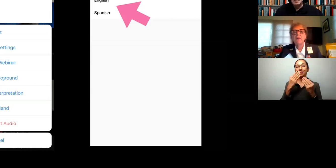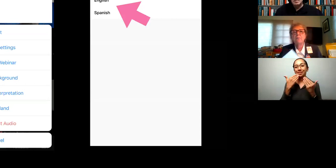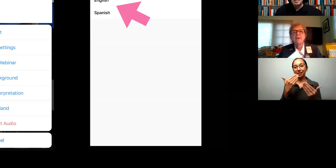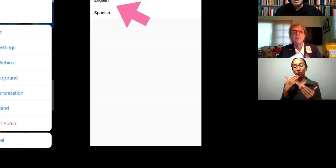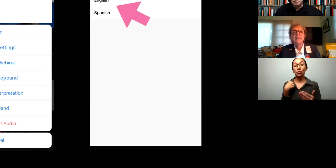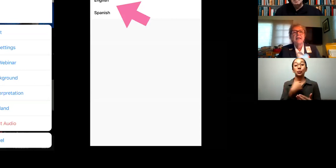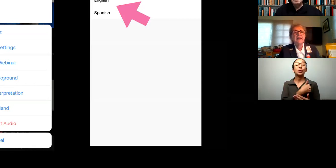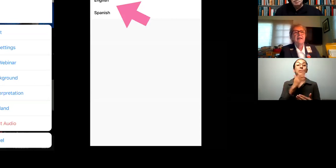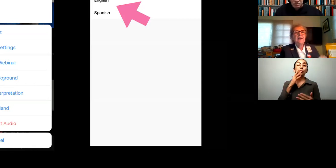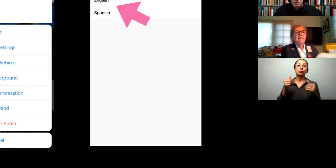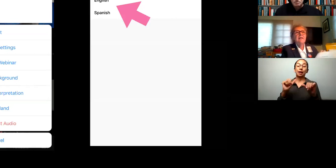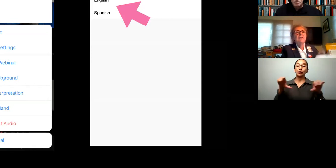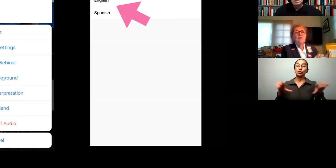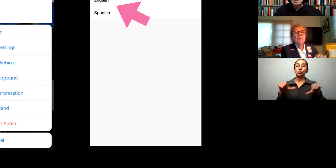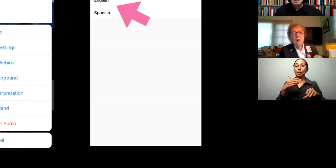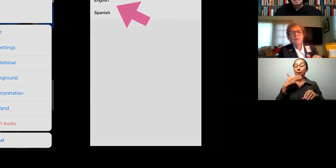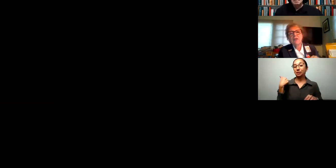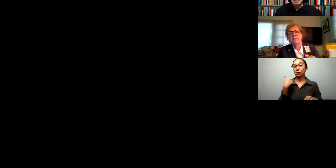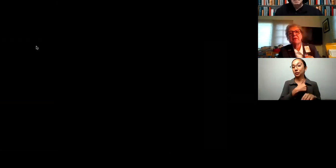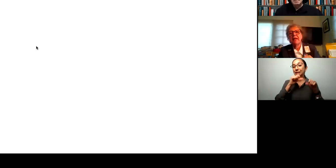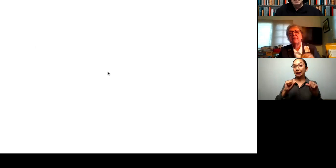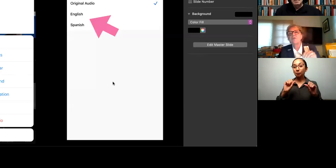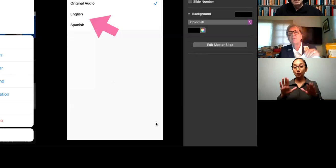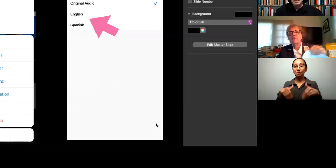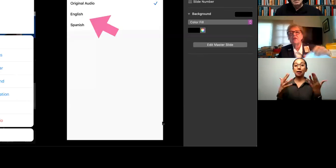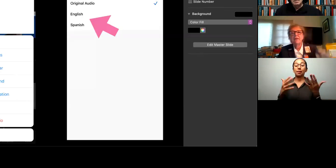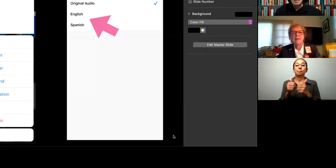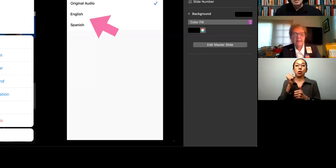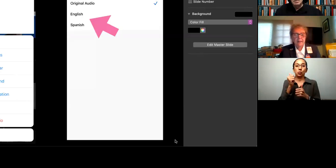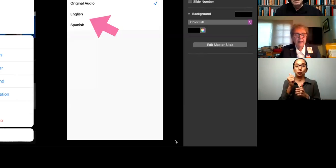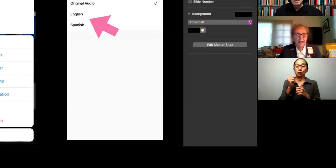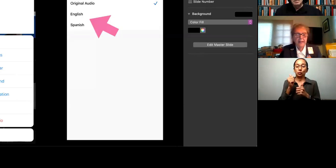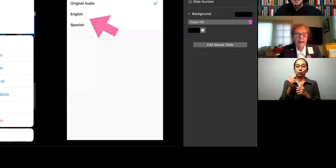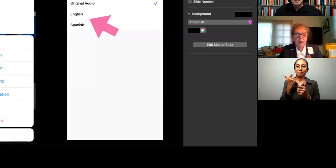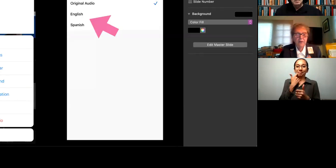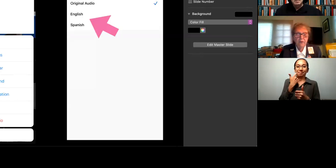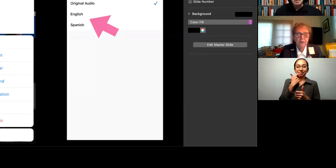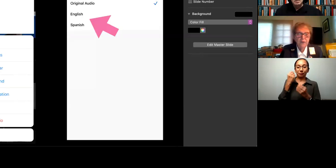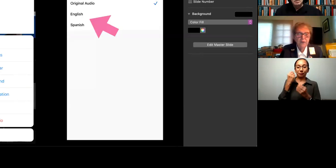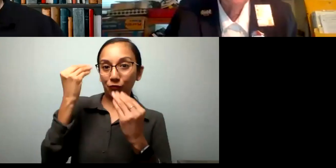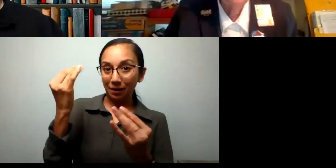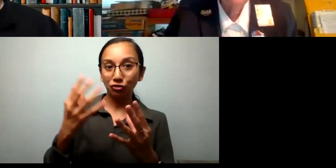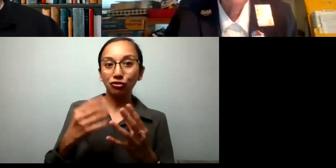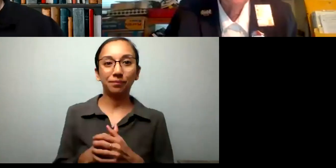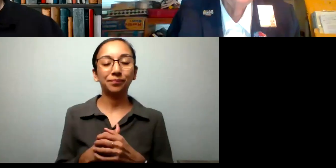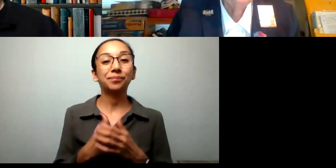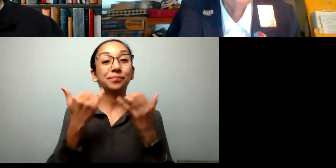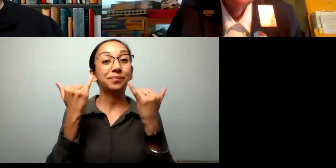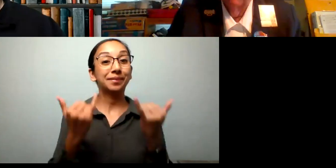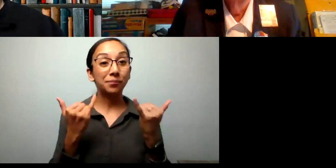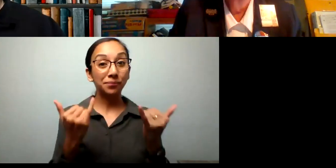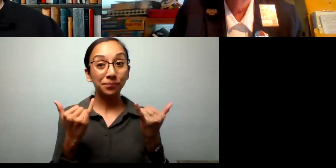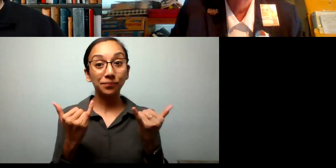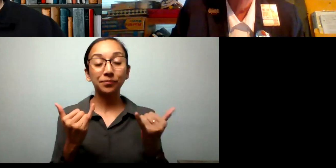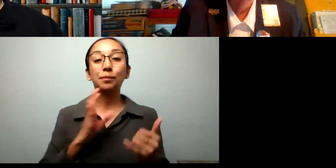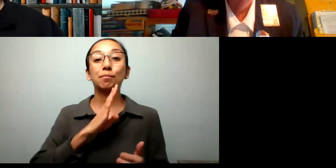do the best we can to give you the most up-to-date information. And now, without further ado, Board